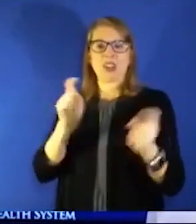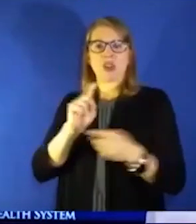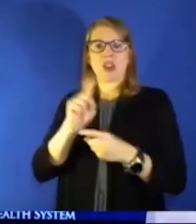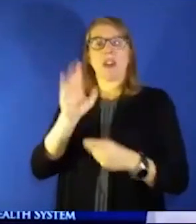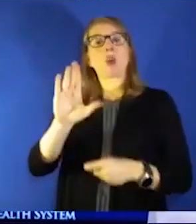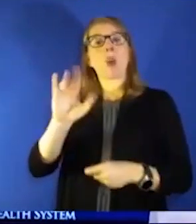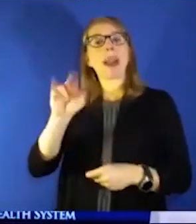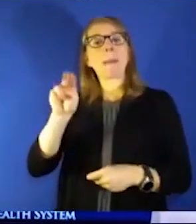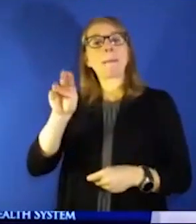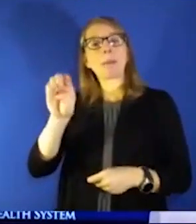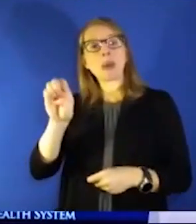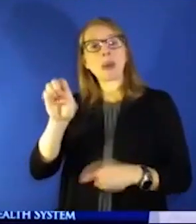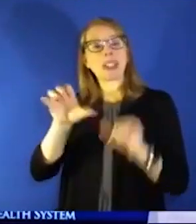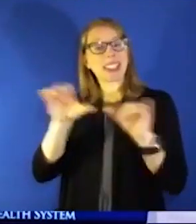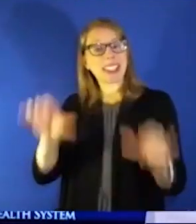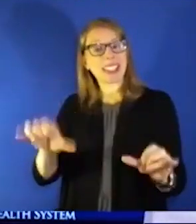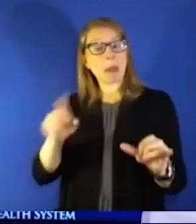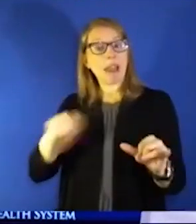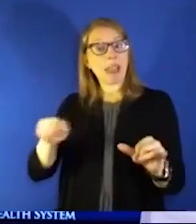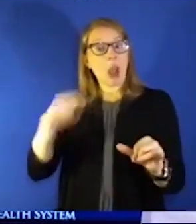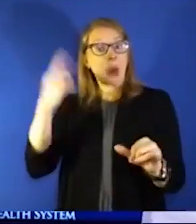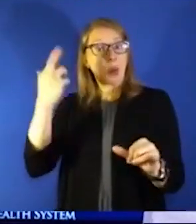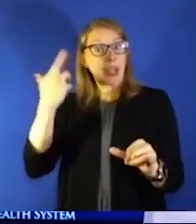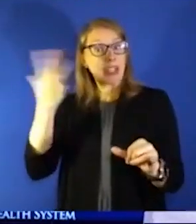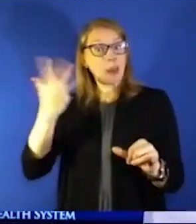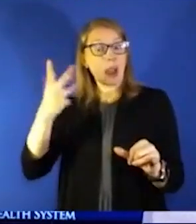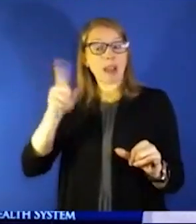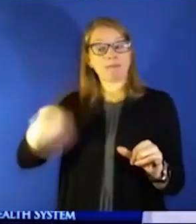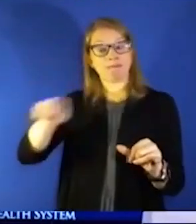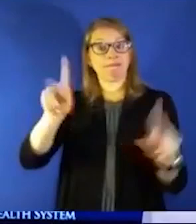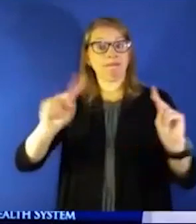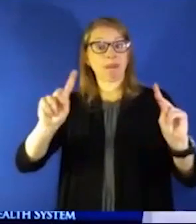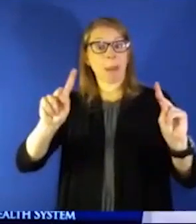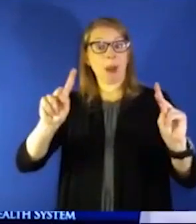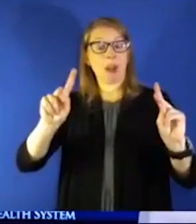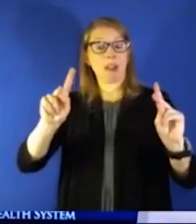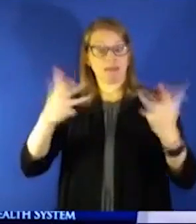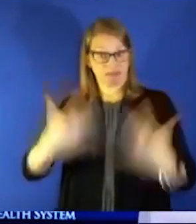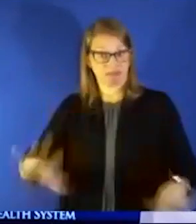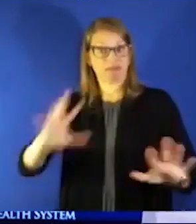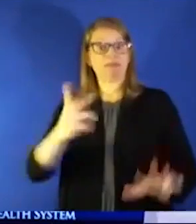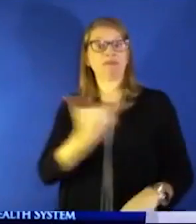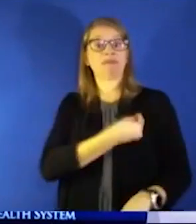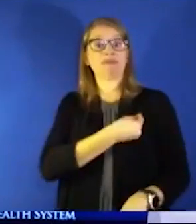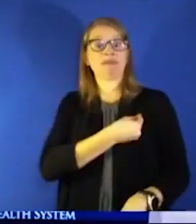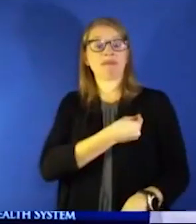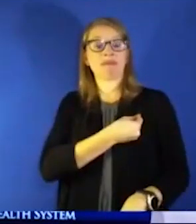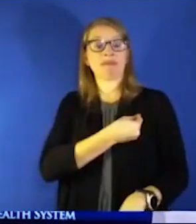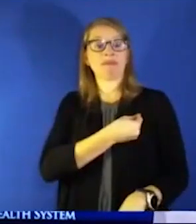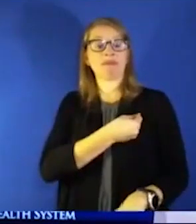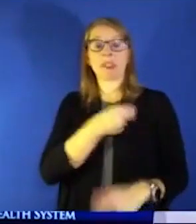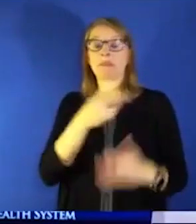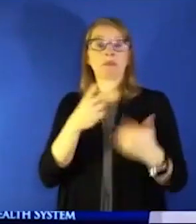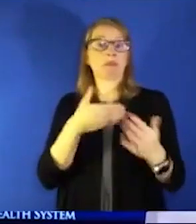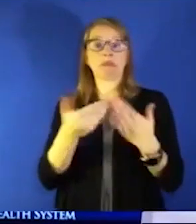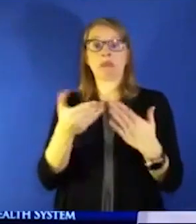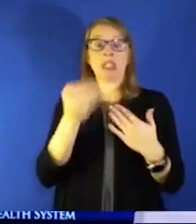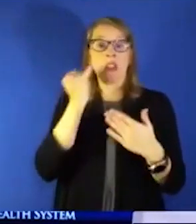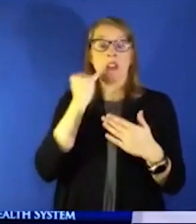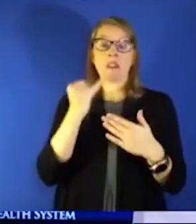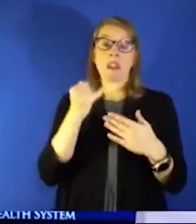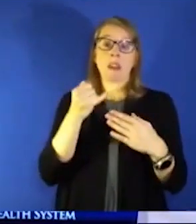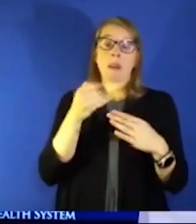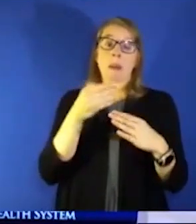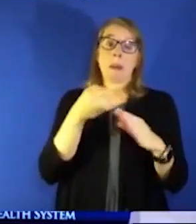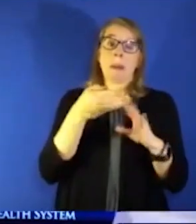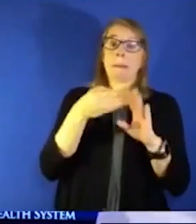so what they are finding is that those people that did get vaccination, whether after infection or without